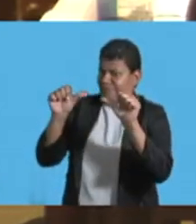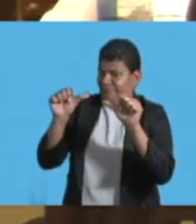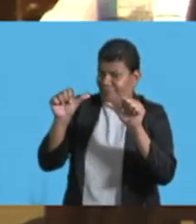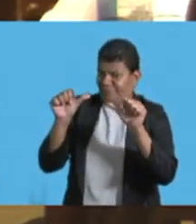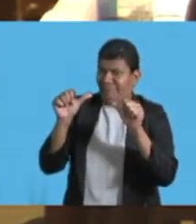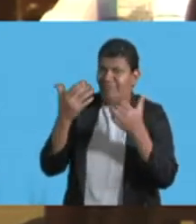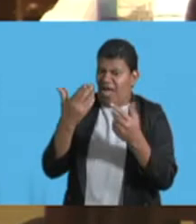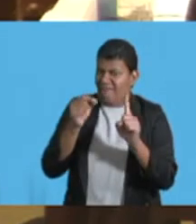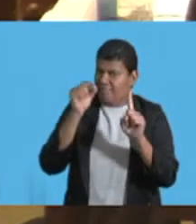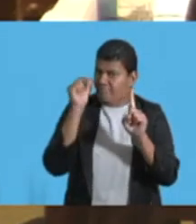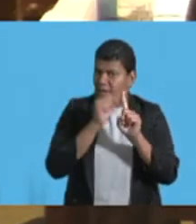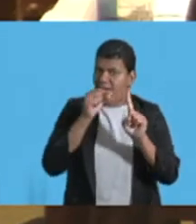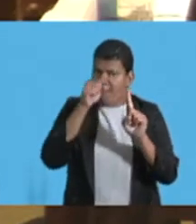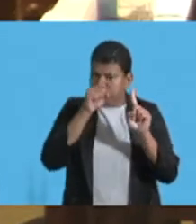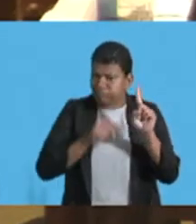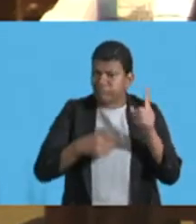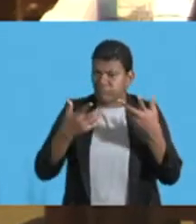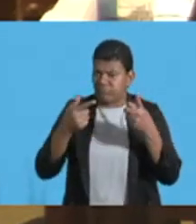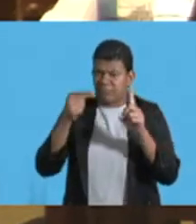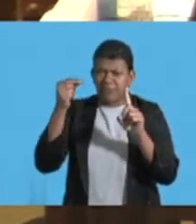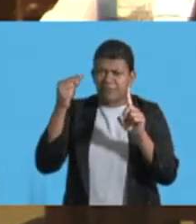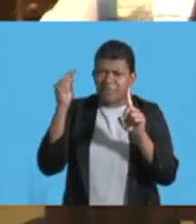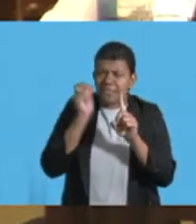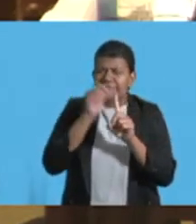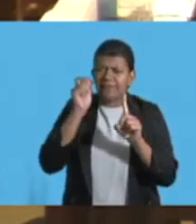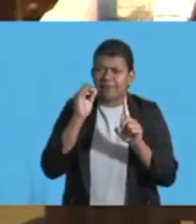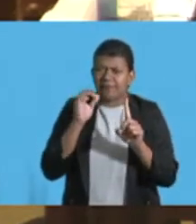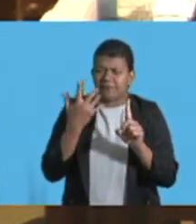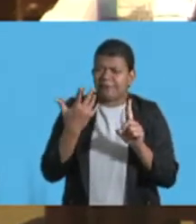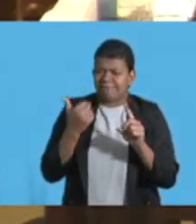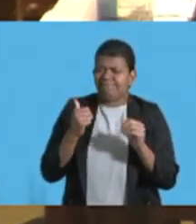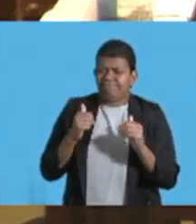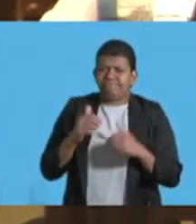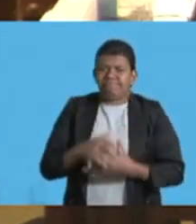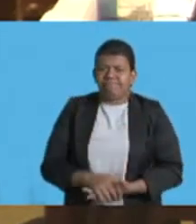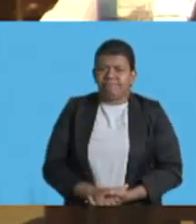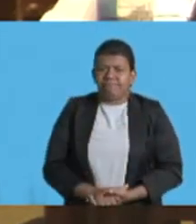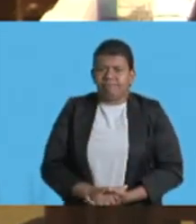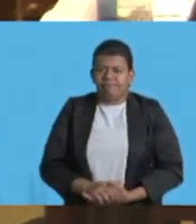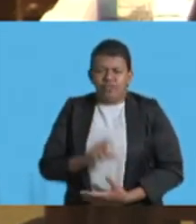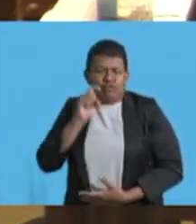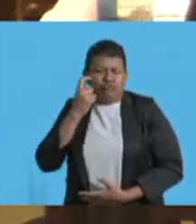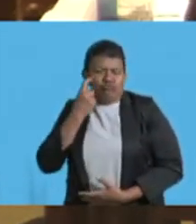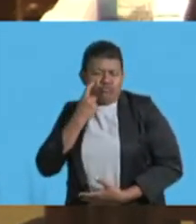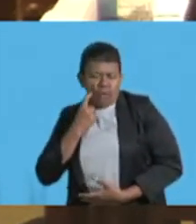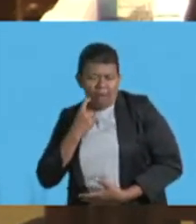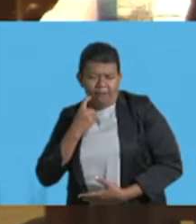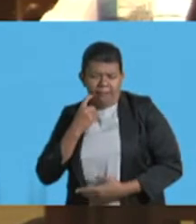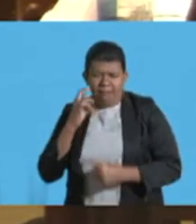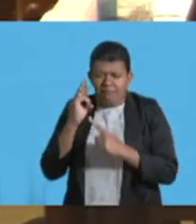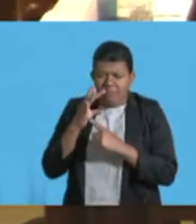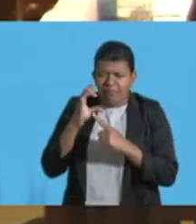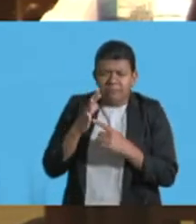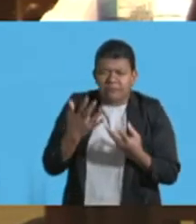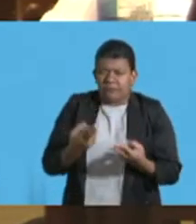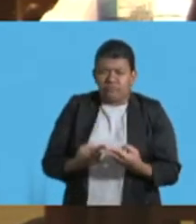the sustainable management of these infinite resources. In this regard,